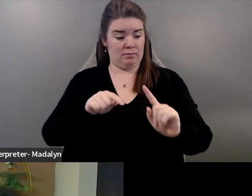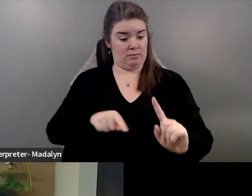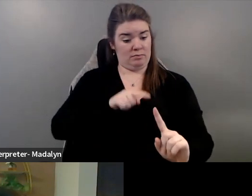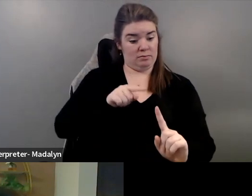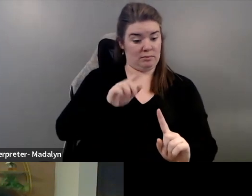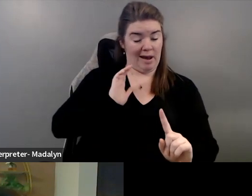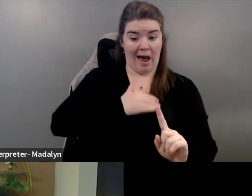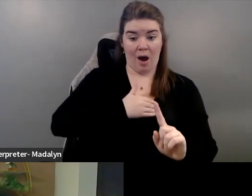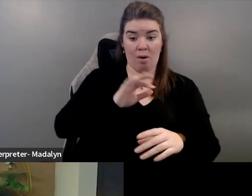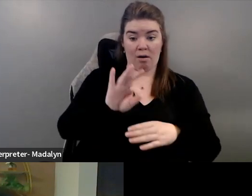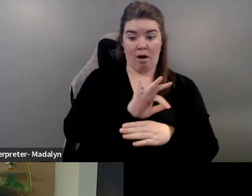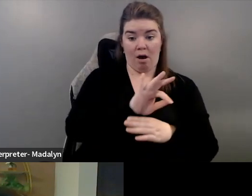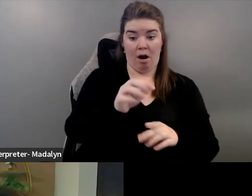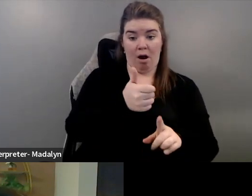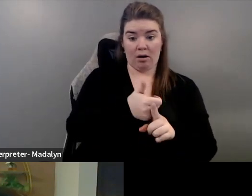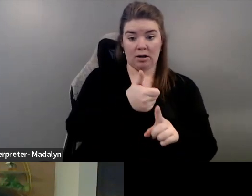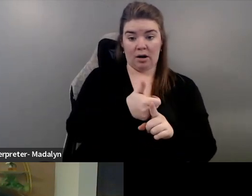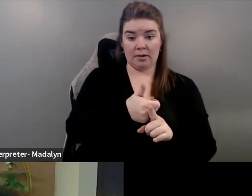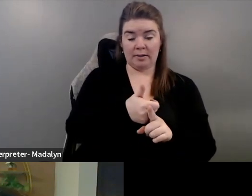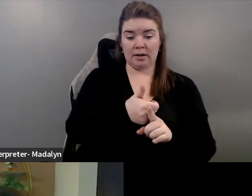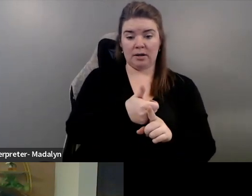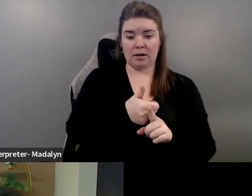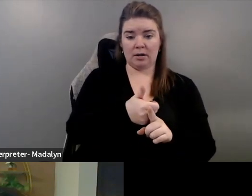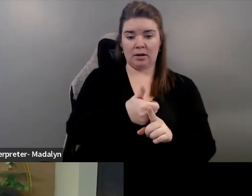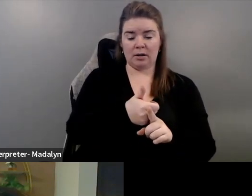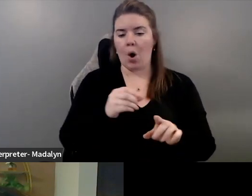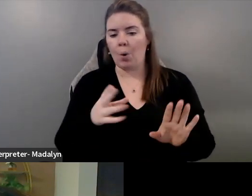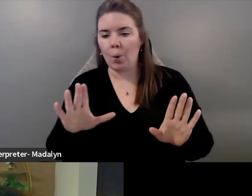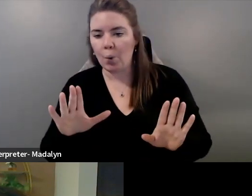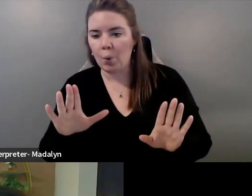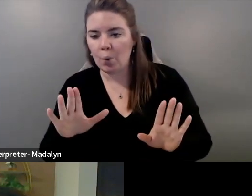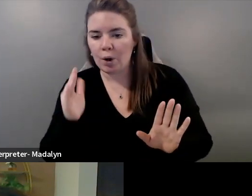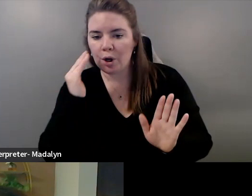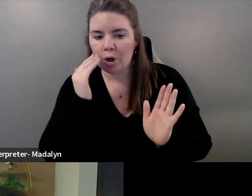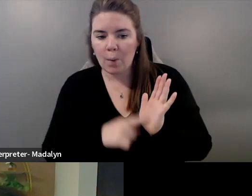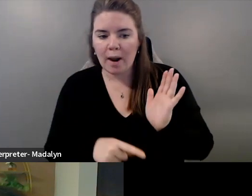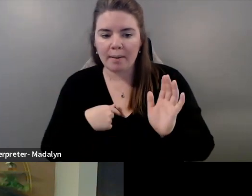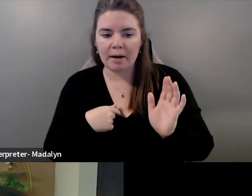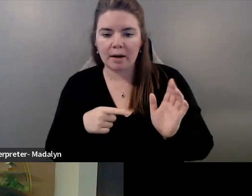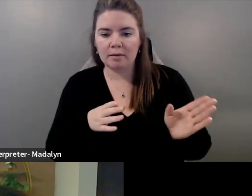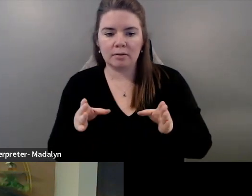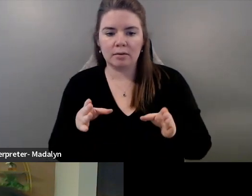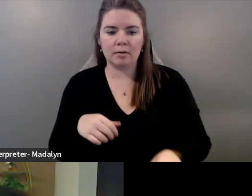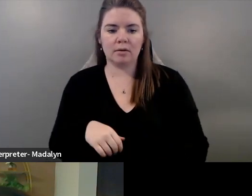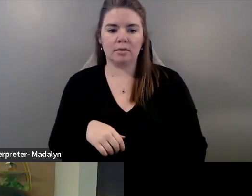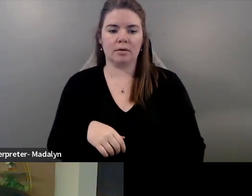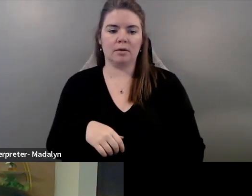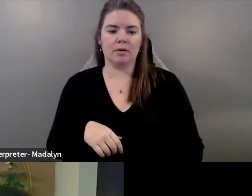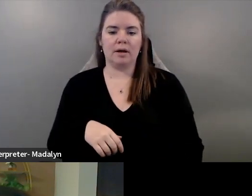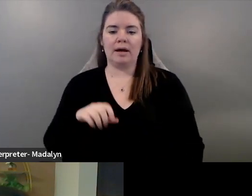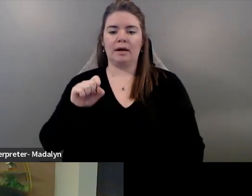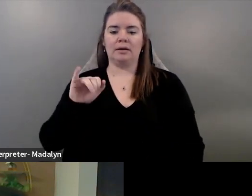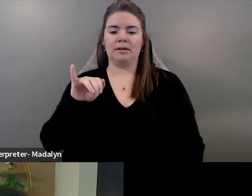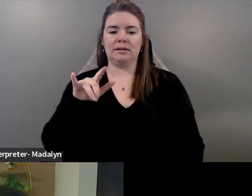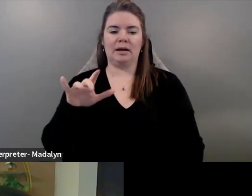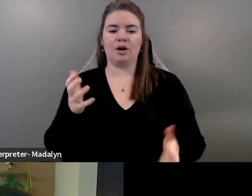why we need to be a little bit separate. Oh, you know what? I'm going to go to this one because SILCs don't want too much interference. Majority of the